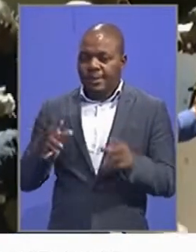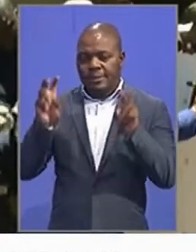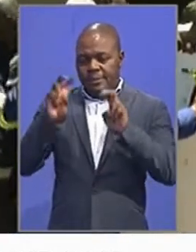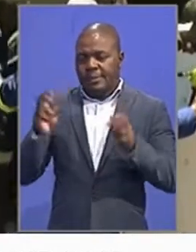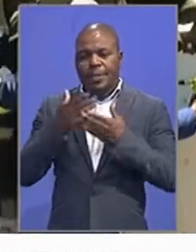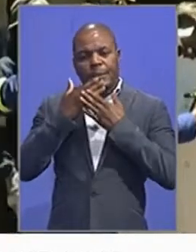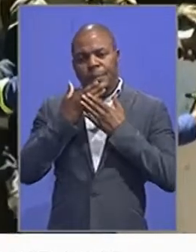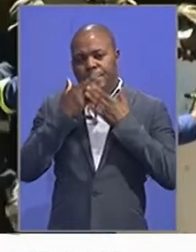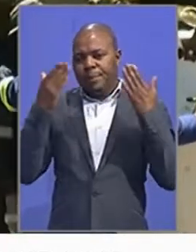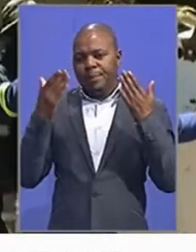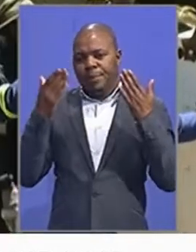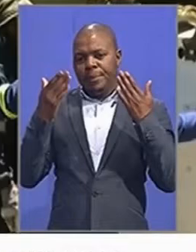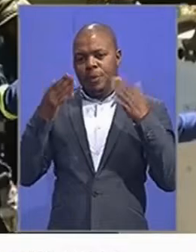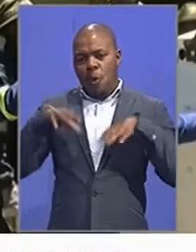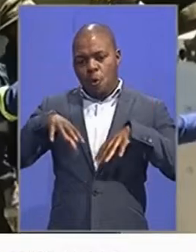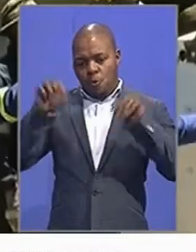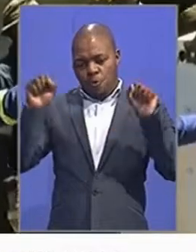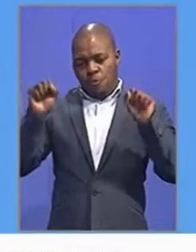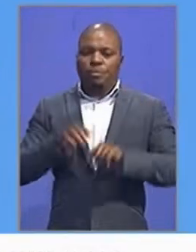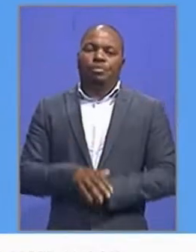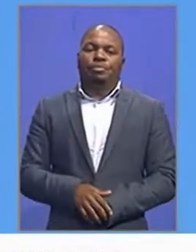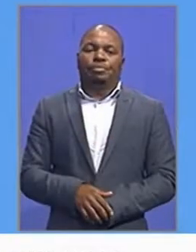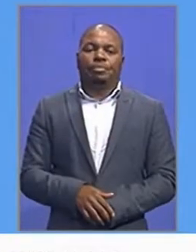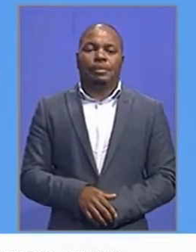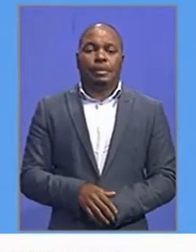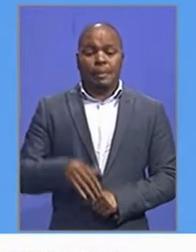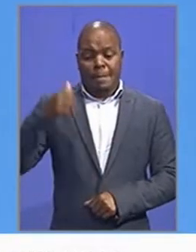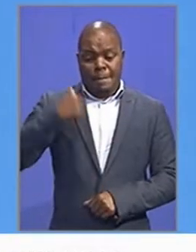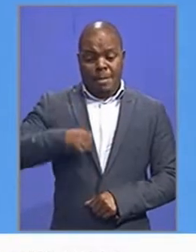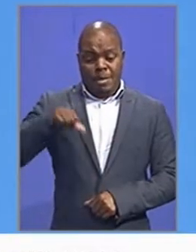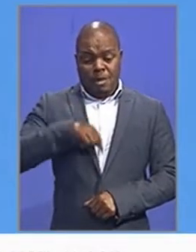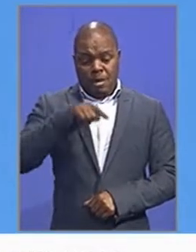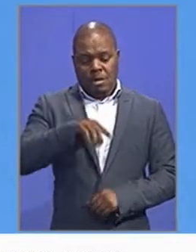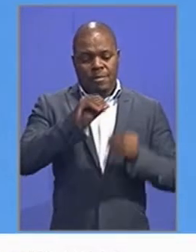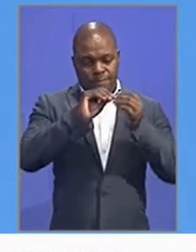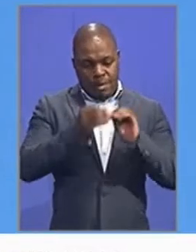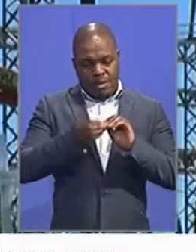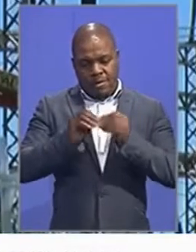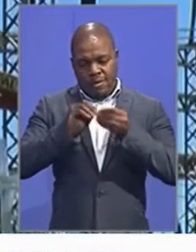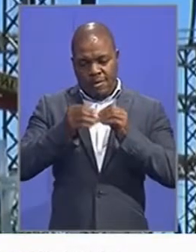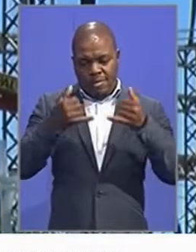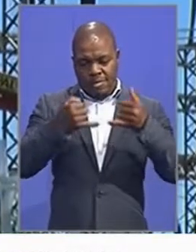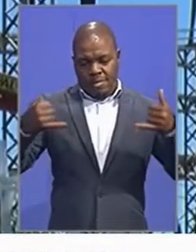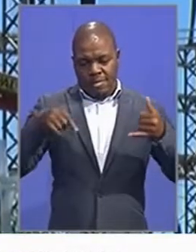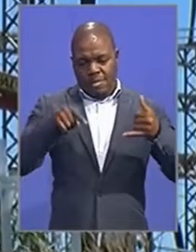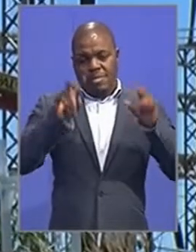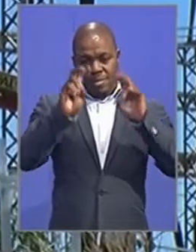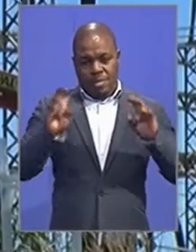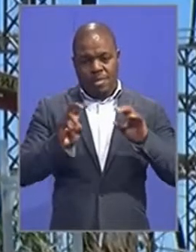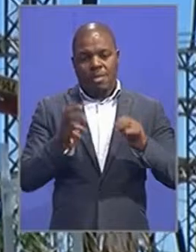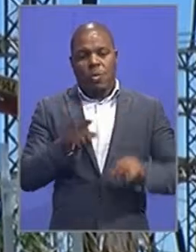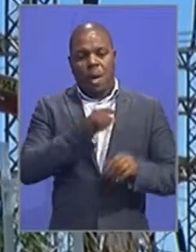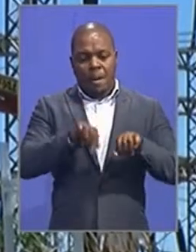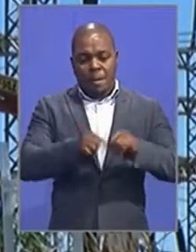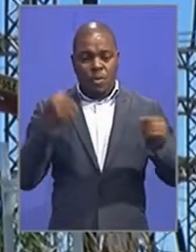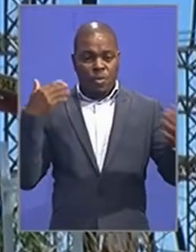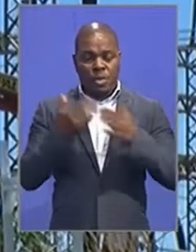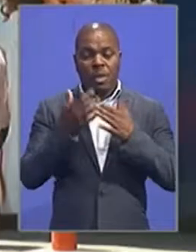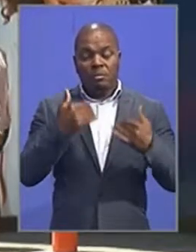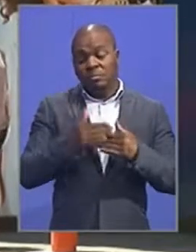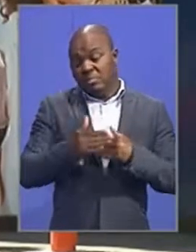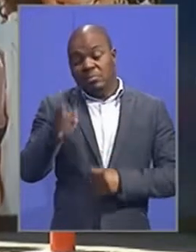kgoreletsege mo area e leng around Lichtenburg. Masepala o tsweletse go baakanya megala ya metlakase eo e senyegileng fela go tla bonagala